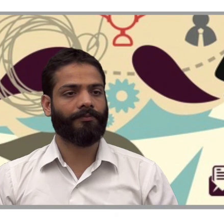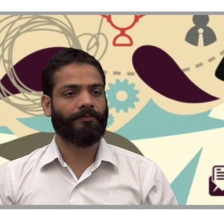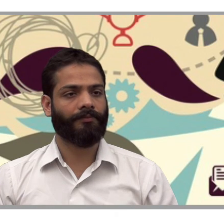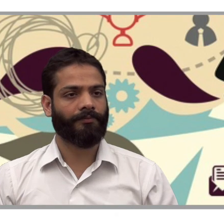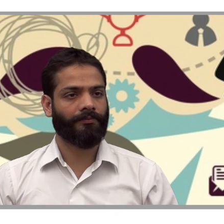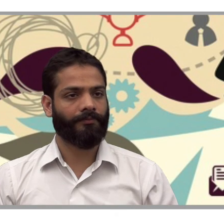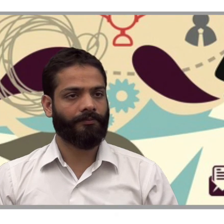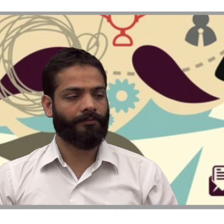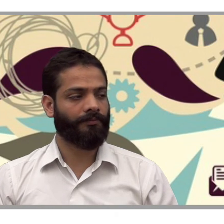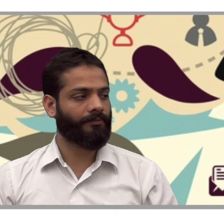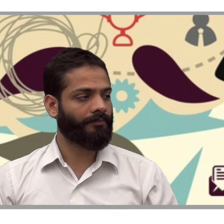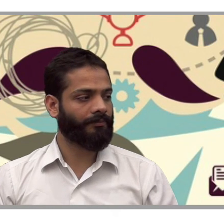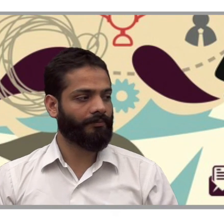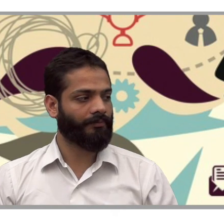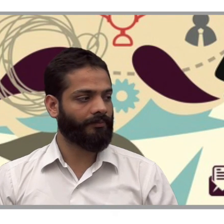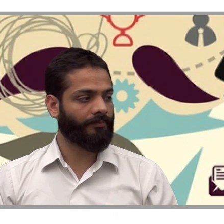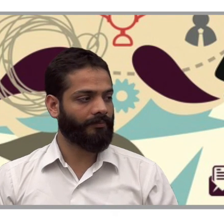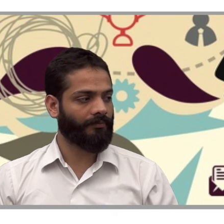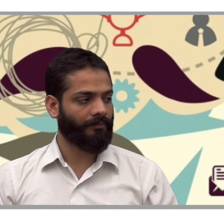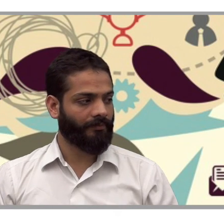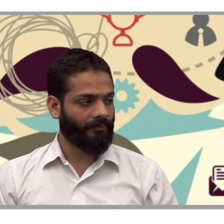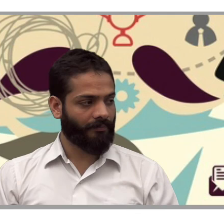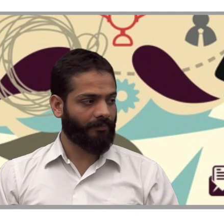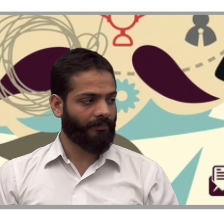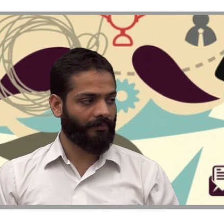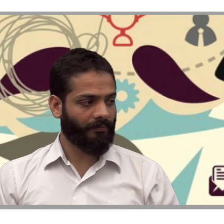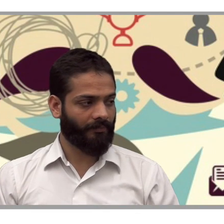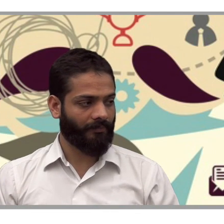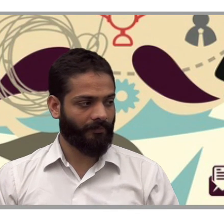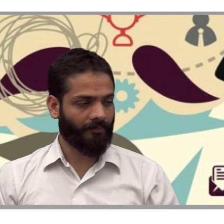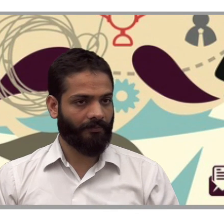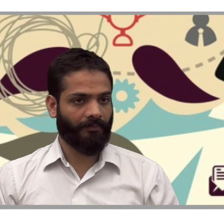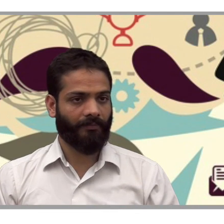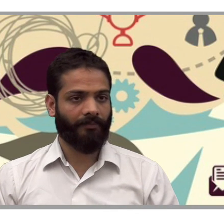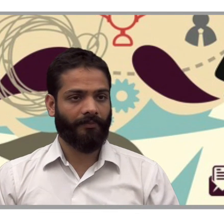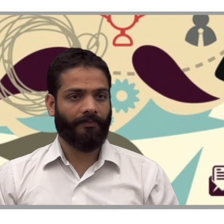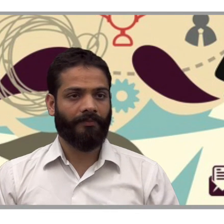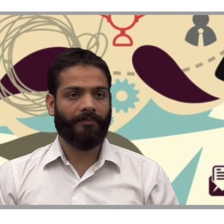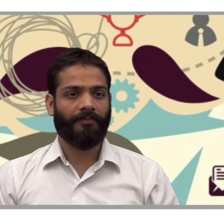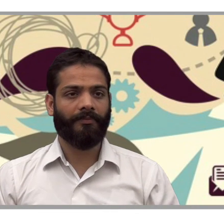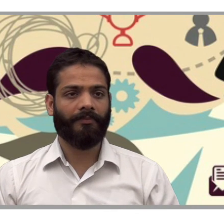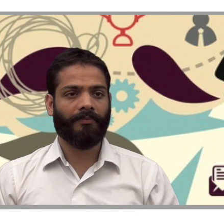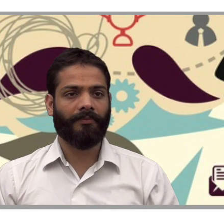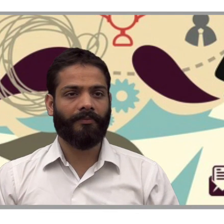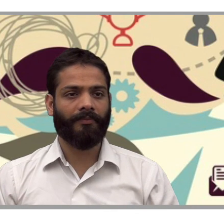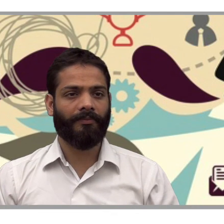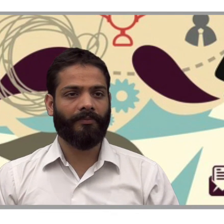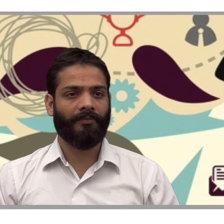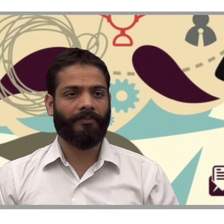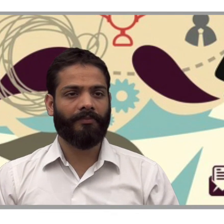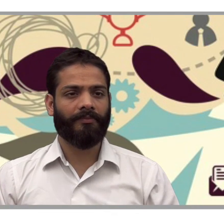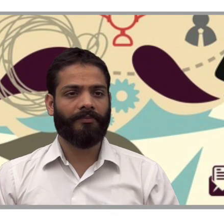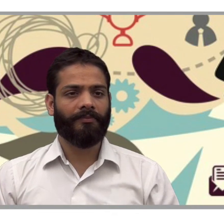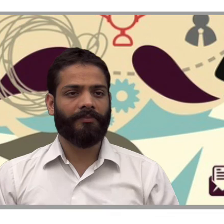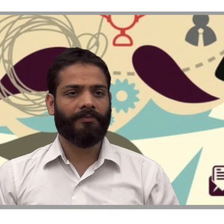As Comrie said in 1981, it is conceivable that certain other universals of spoken